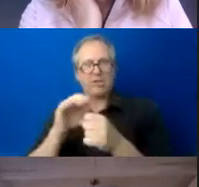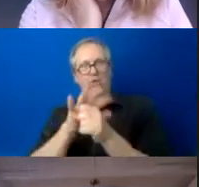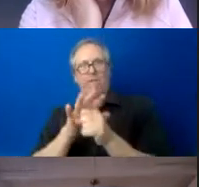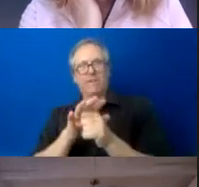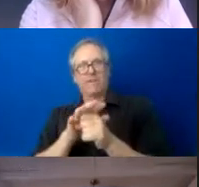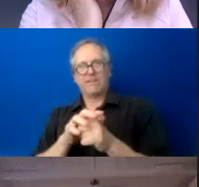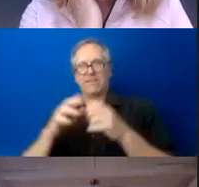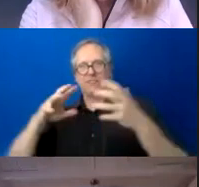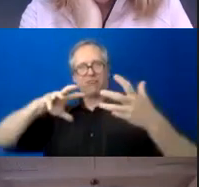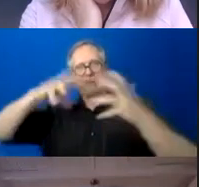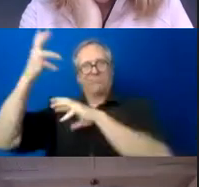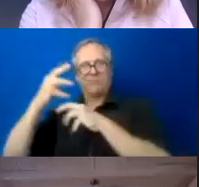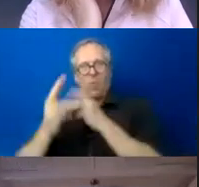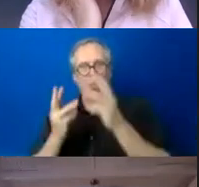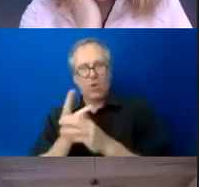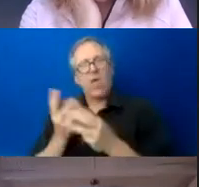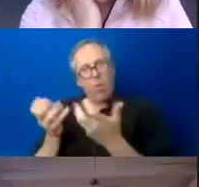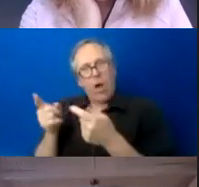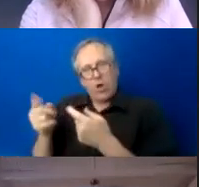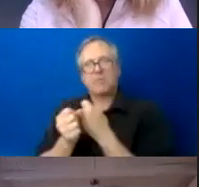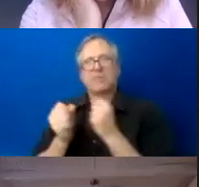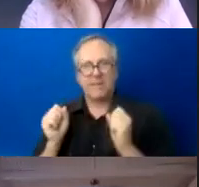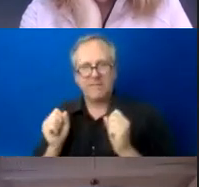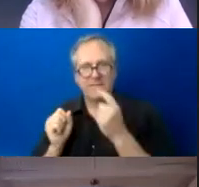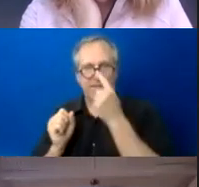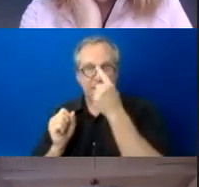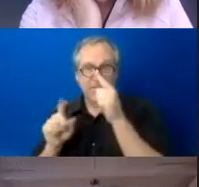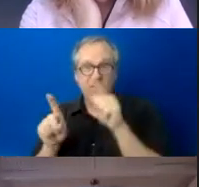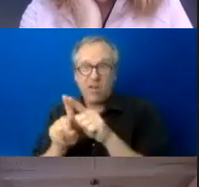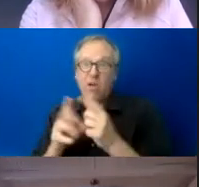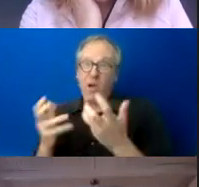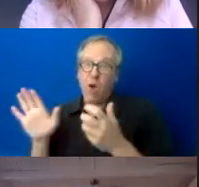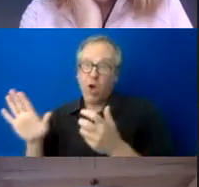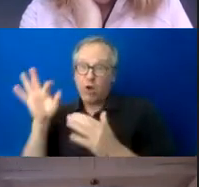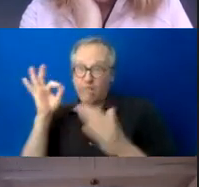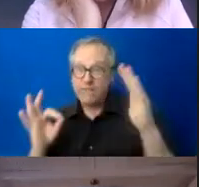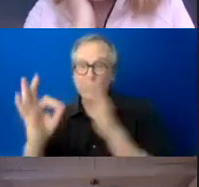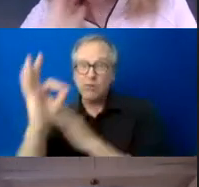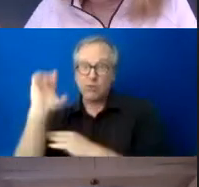ravaged world. I want her safe. But I also want her future safe.